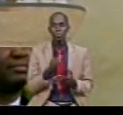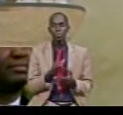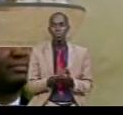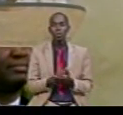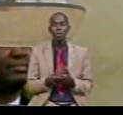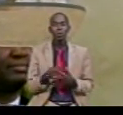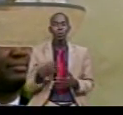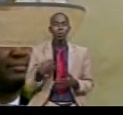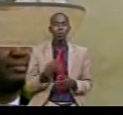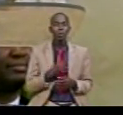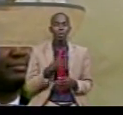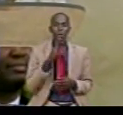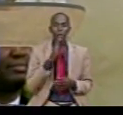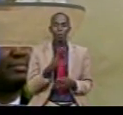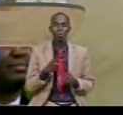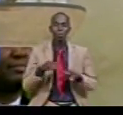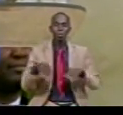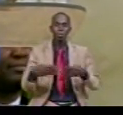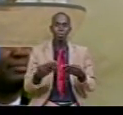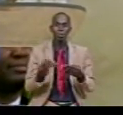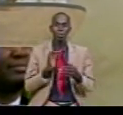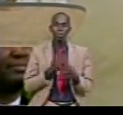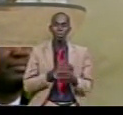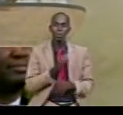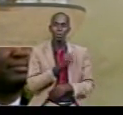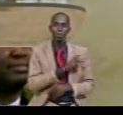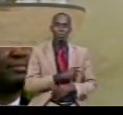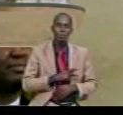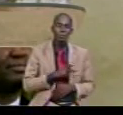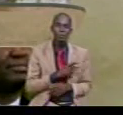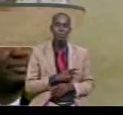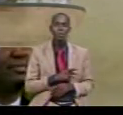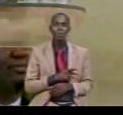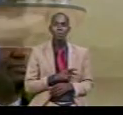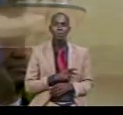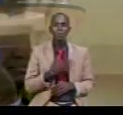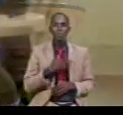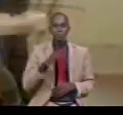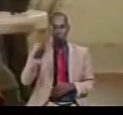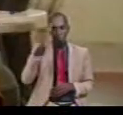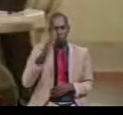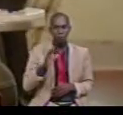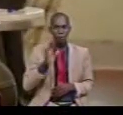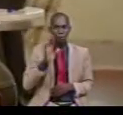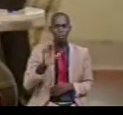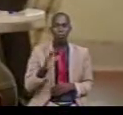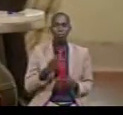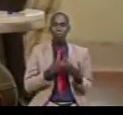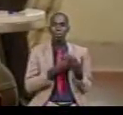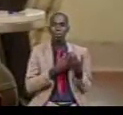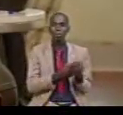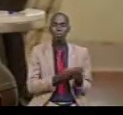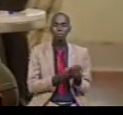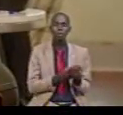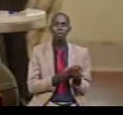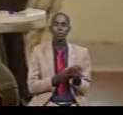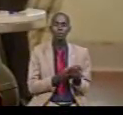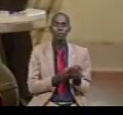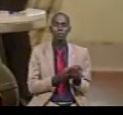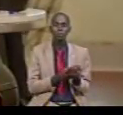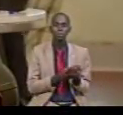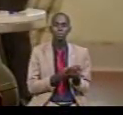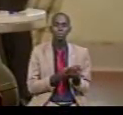registering our appreciation and saluting your courage and commitment to the Lord and his